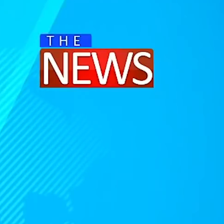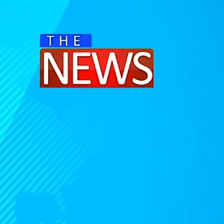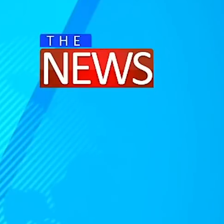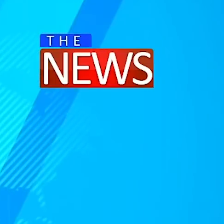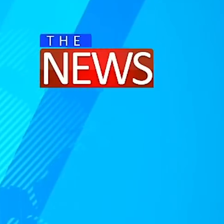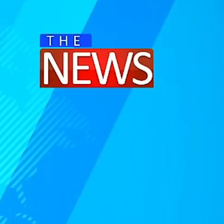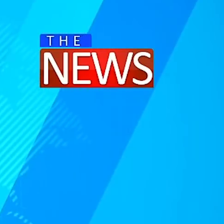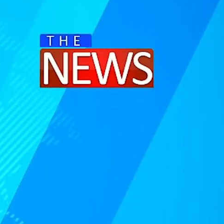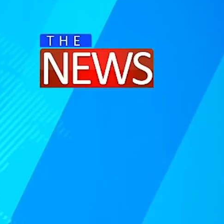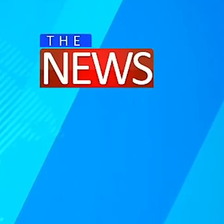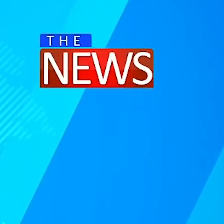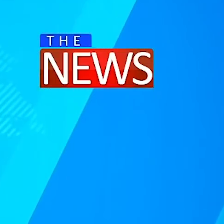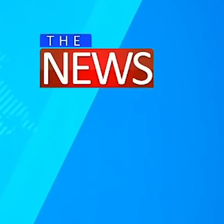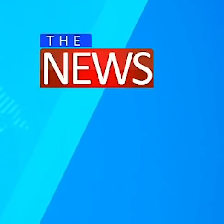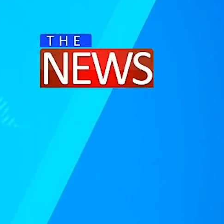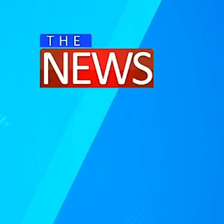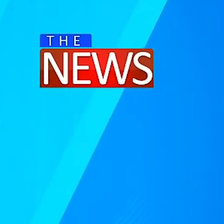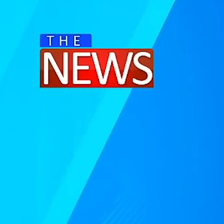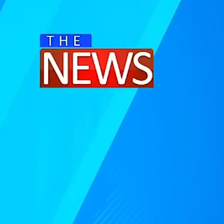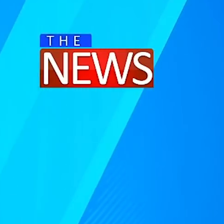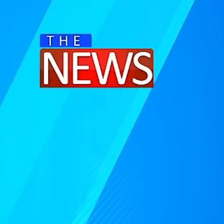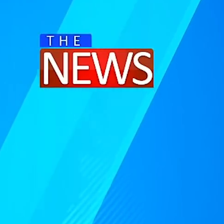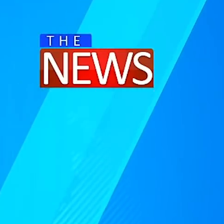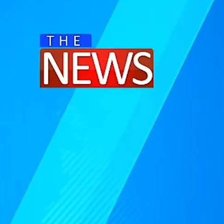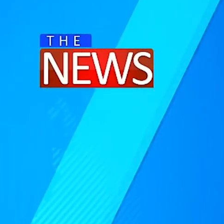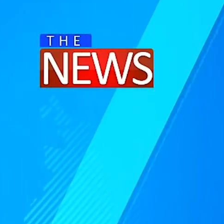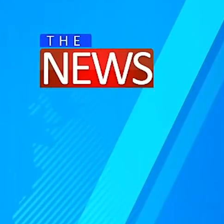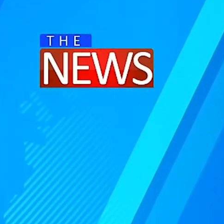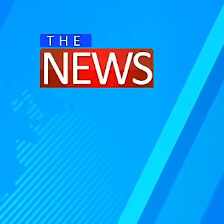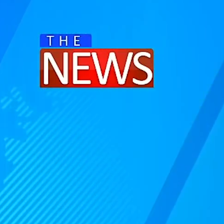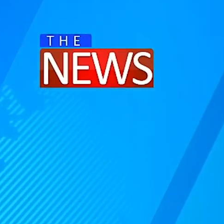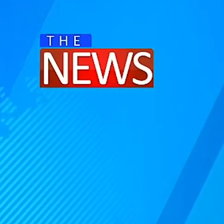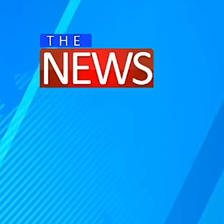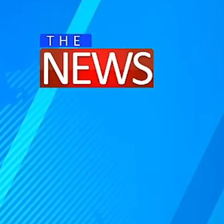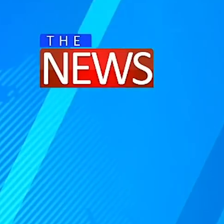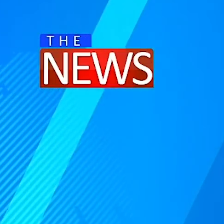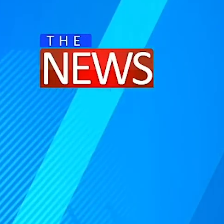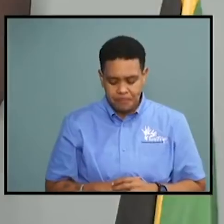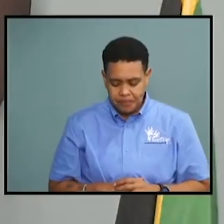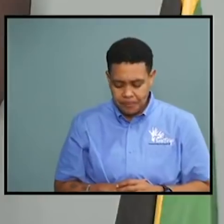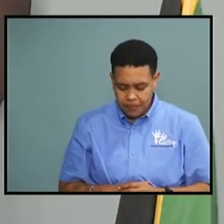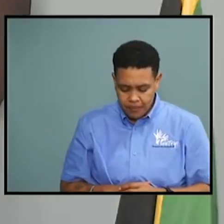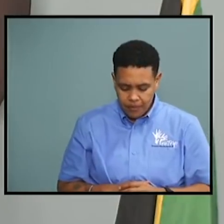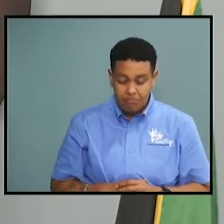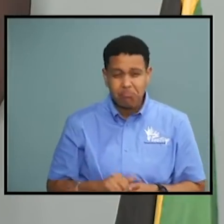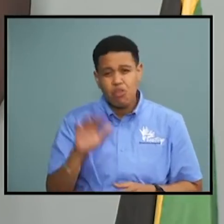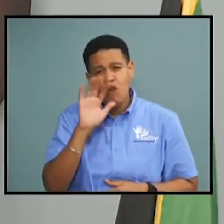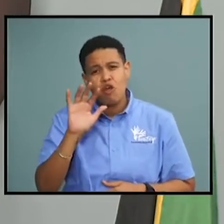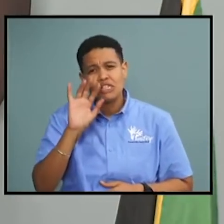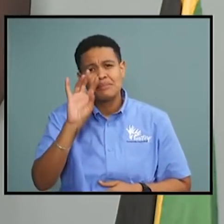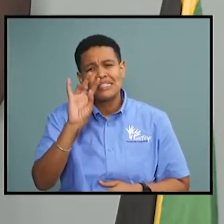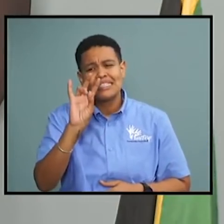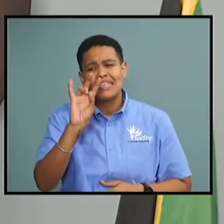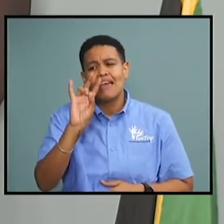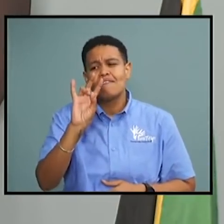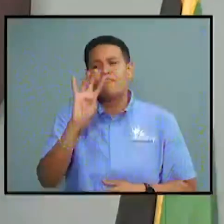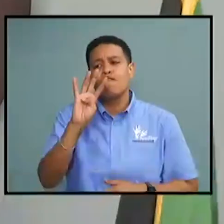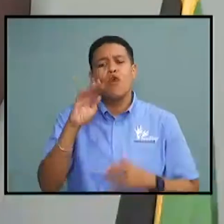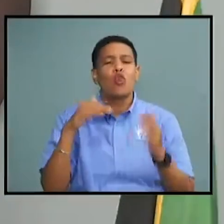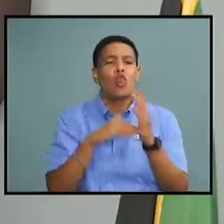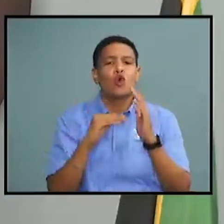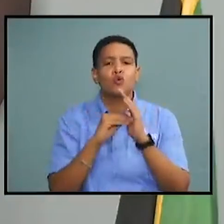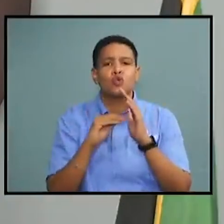Carl Samuda, provided an update at a recent virtual press brief at Jamaica House. Approximately